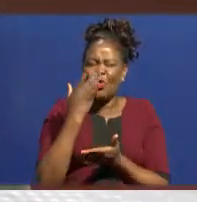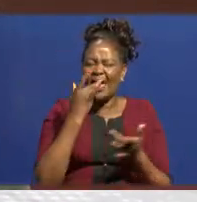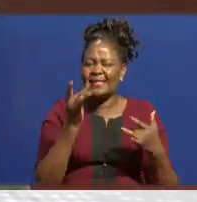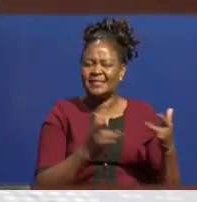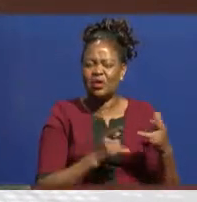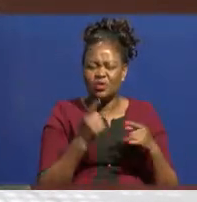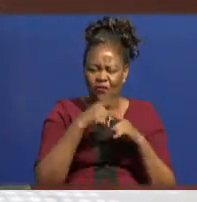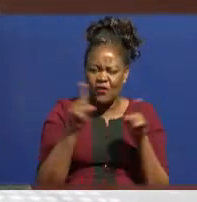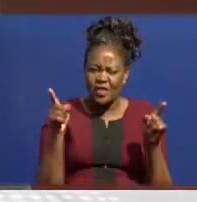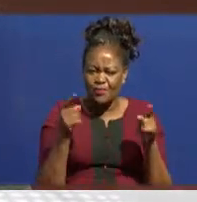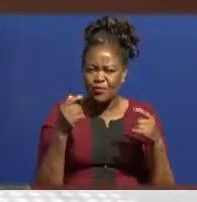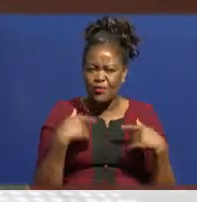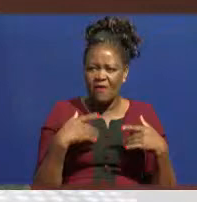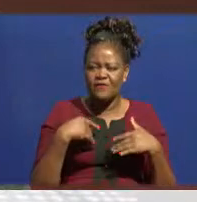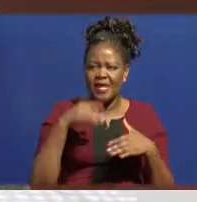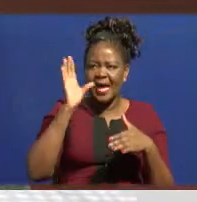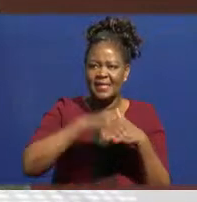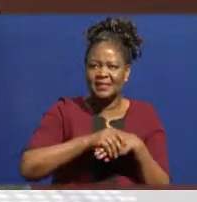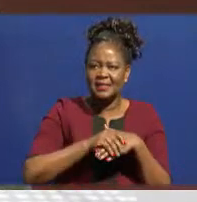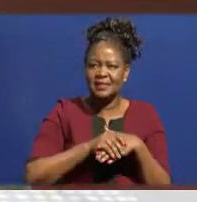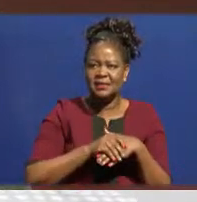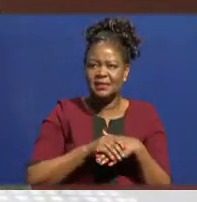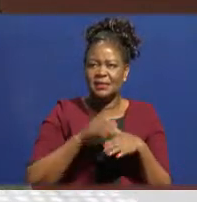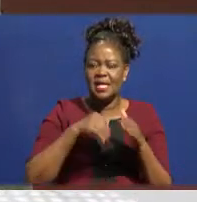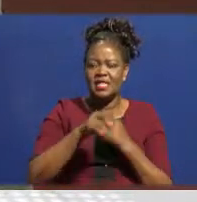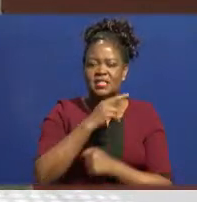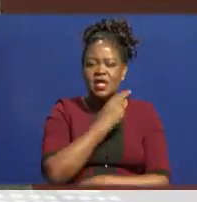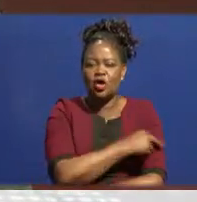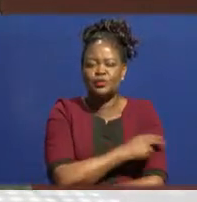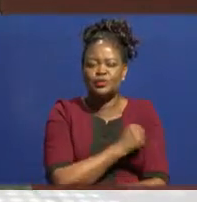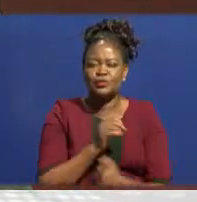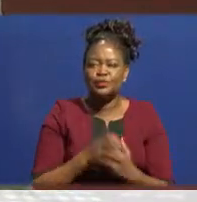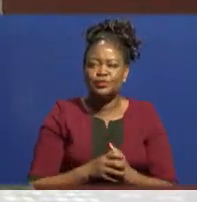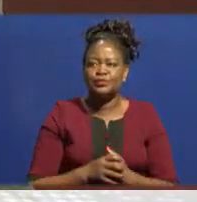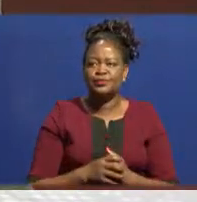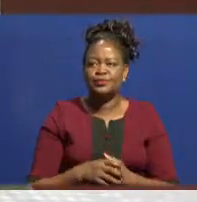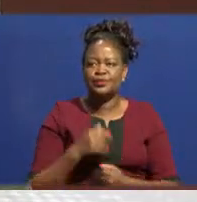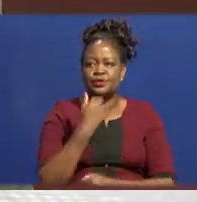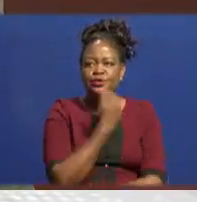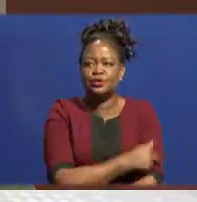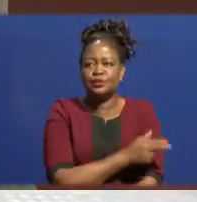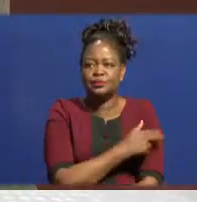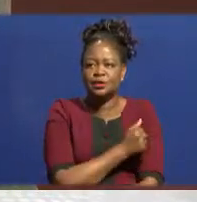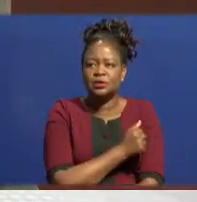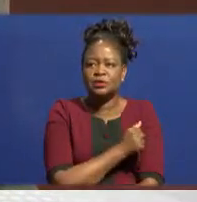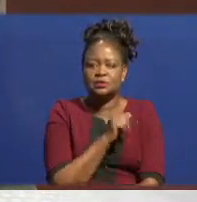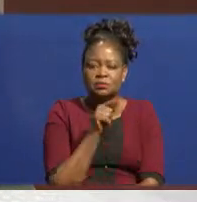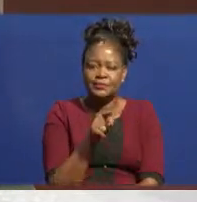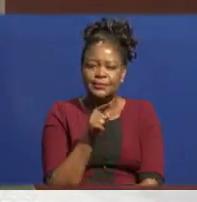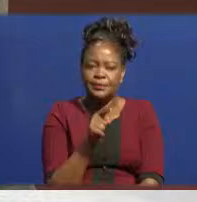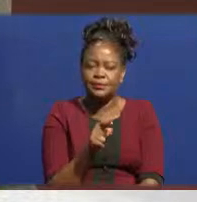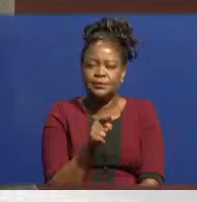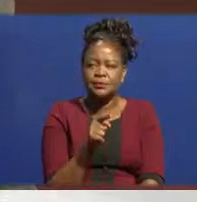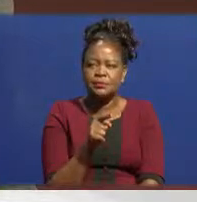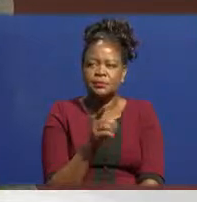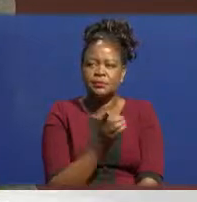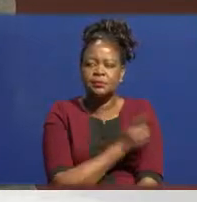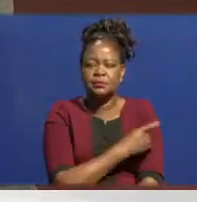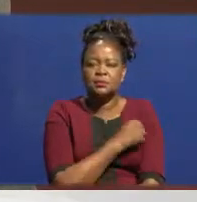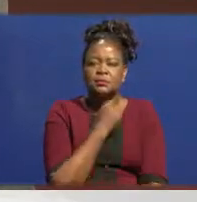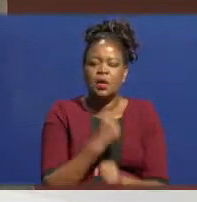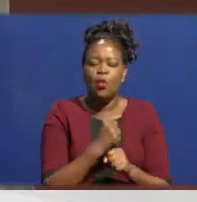for them to have interns in the hospitals? Hospitals, medics work in a